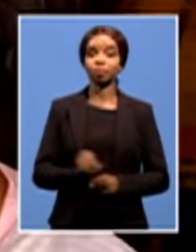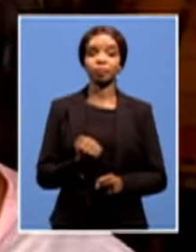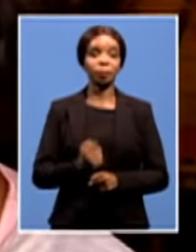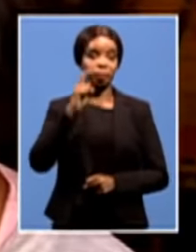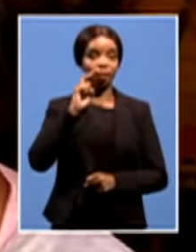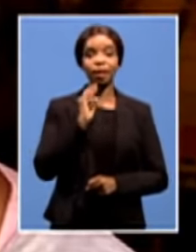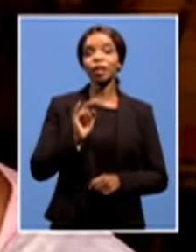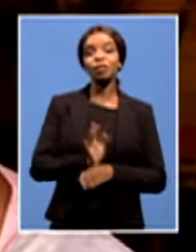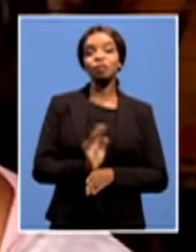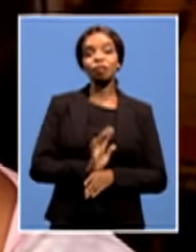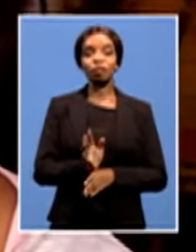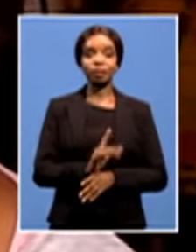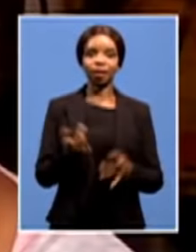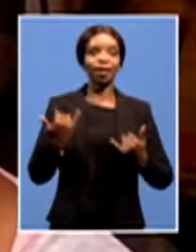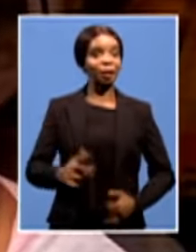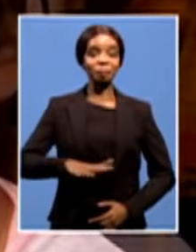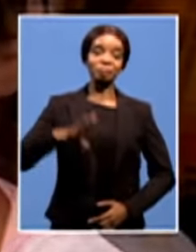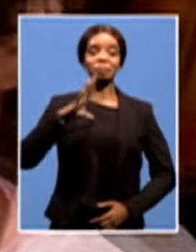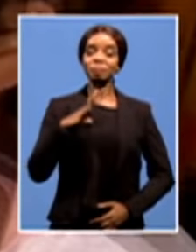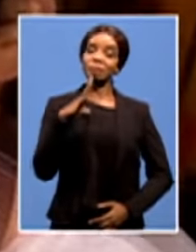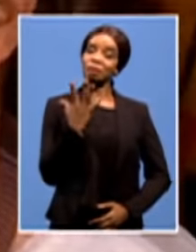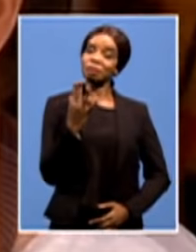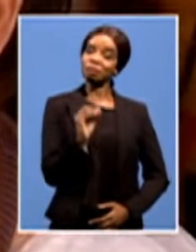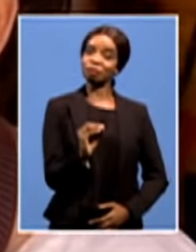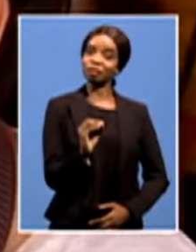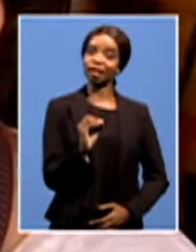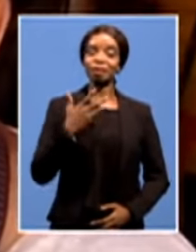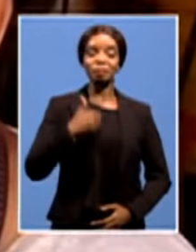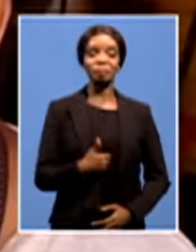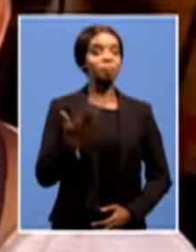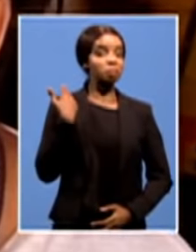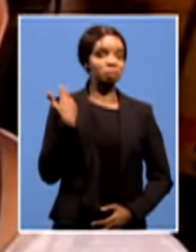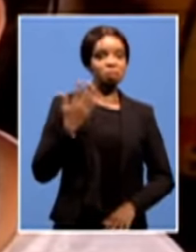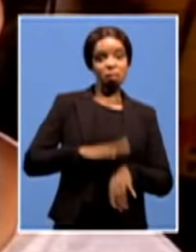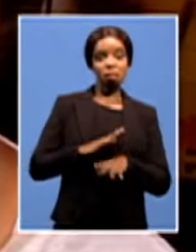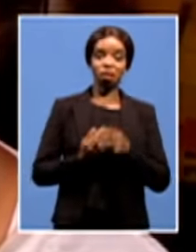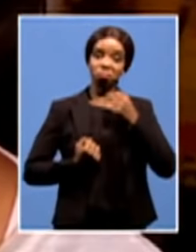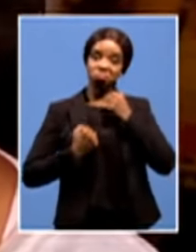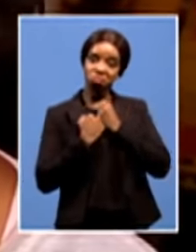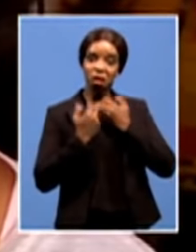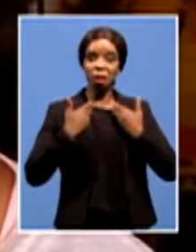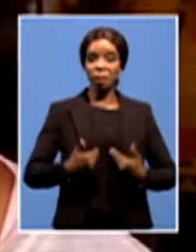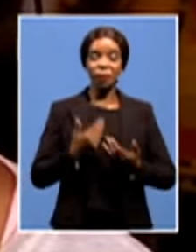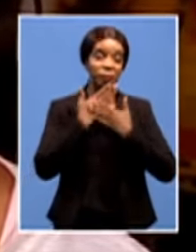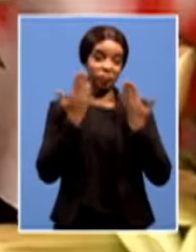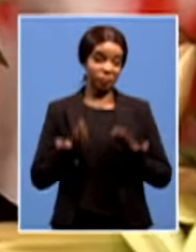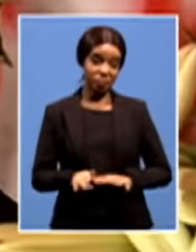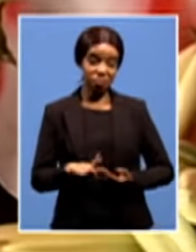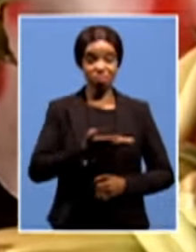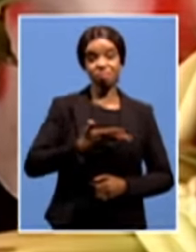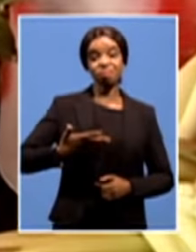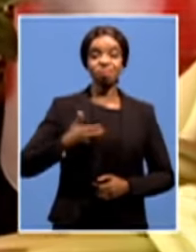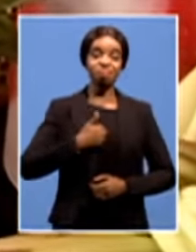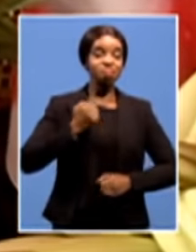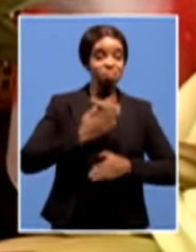I'm 50, proud 55-0. That time there was no support. My mom had to work